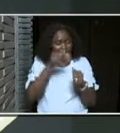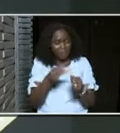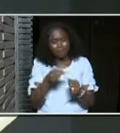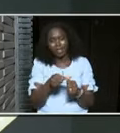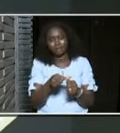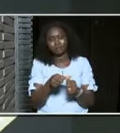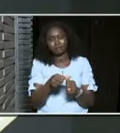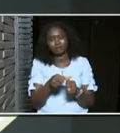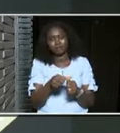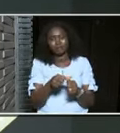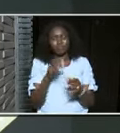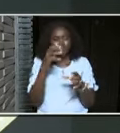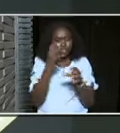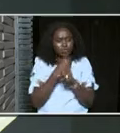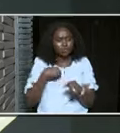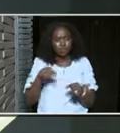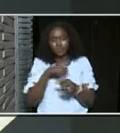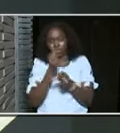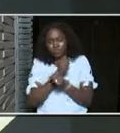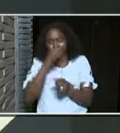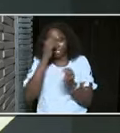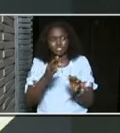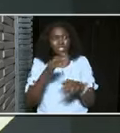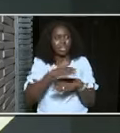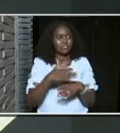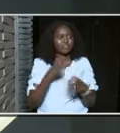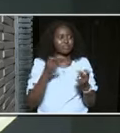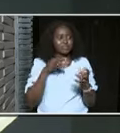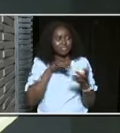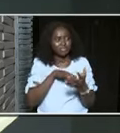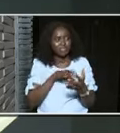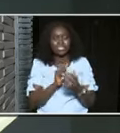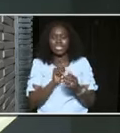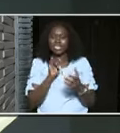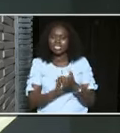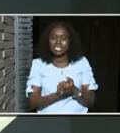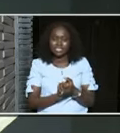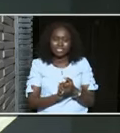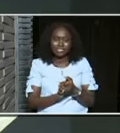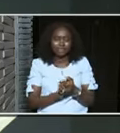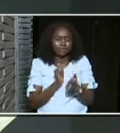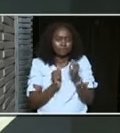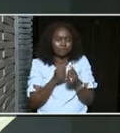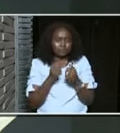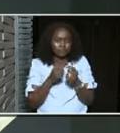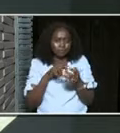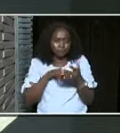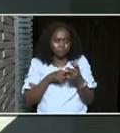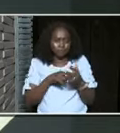a lot of studies, that these four refineries should be sold to Nigerians, very,